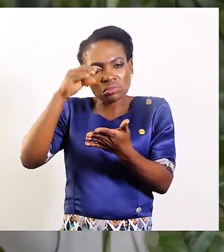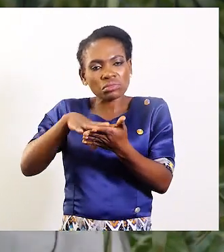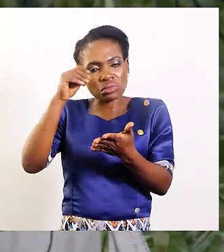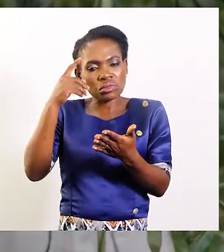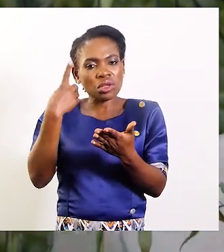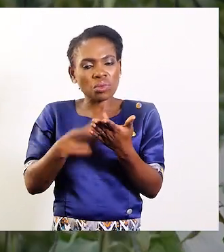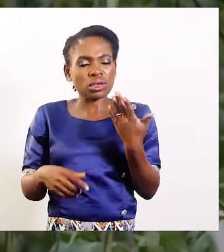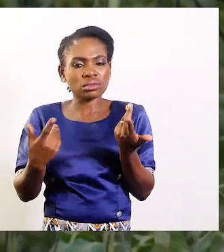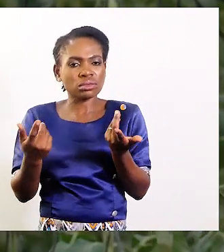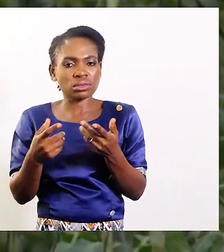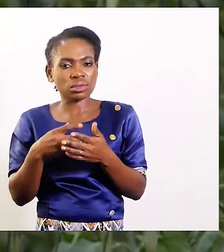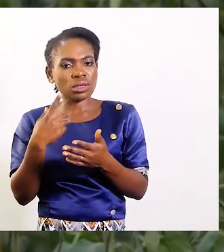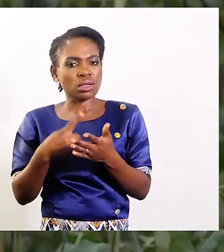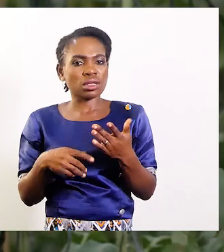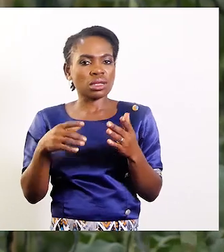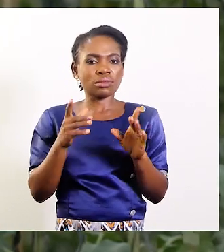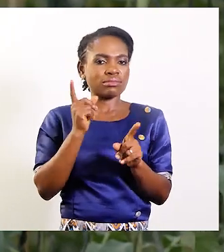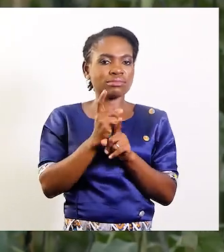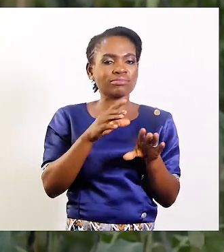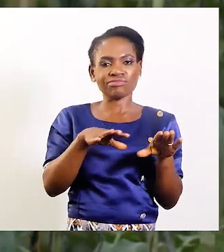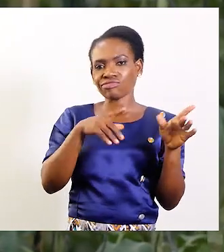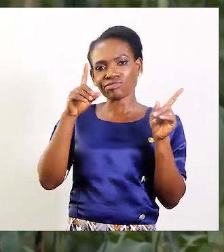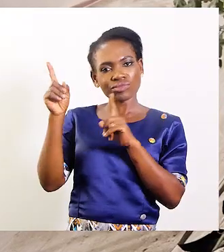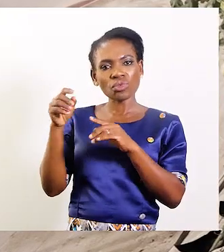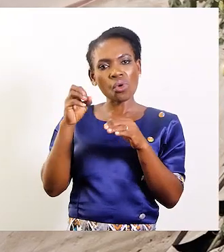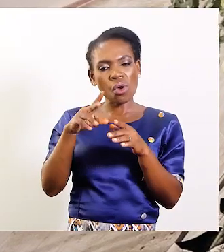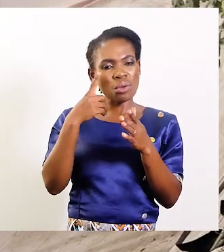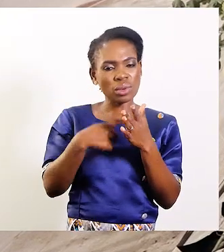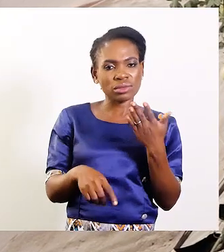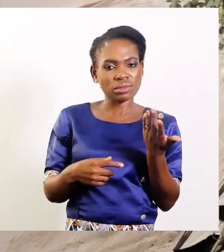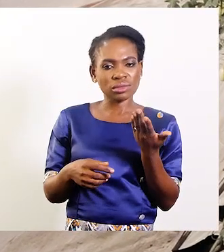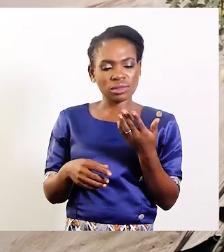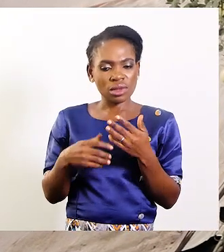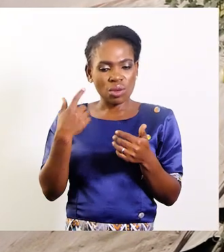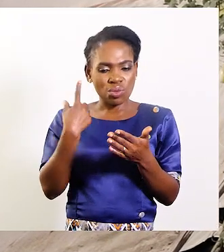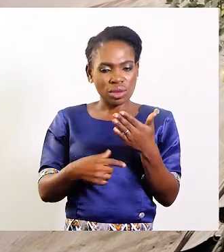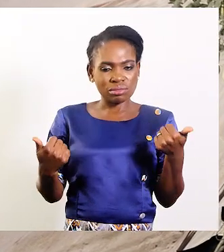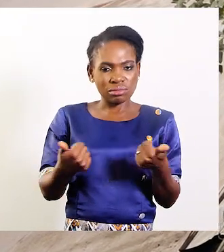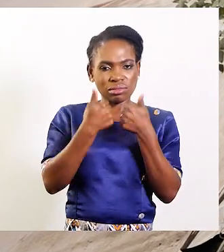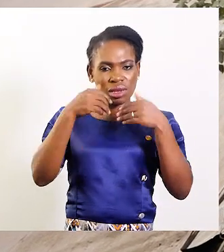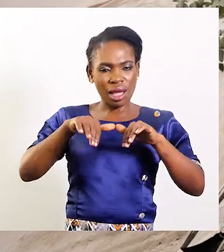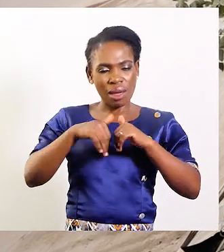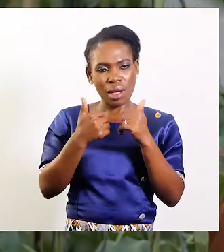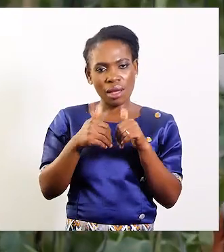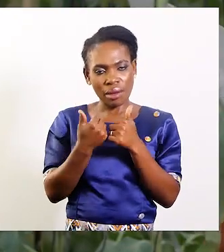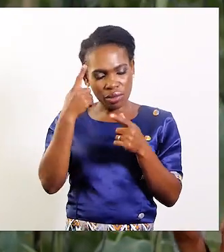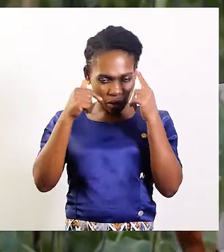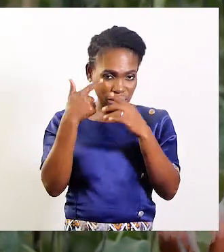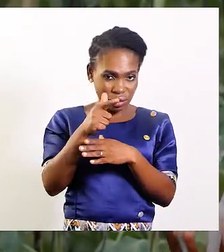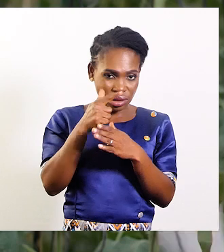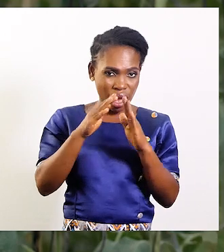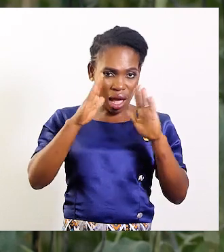controlled environment, and then they go back and then replicate it? But the challenge is, how are they going to replicate it? Because putting up a greenhouse is